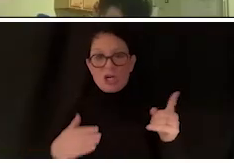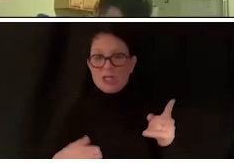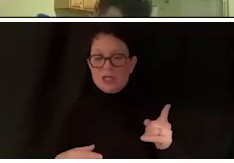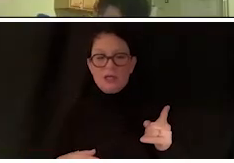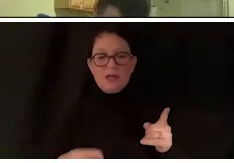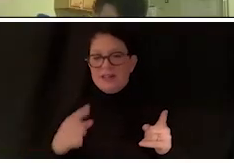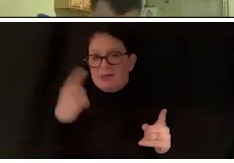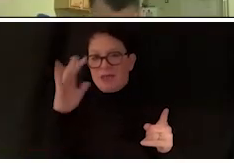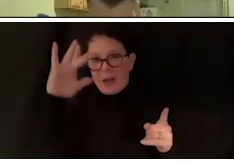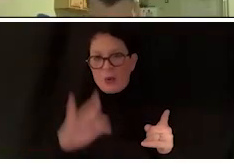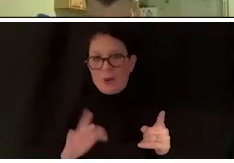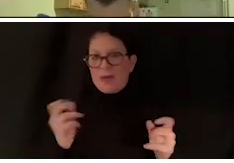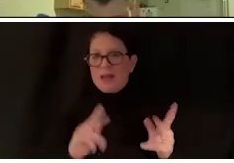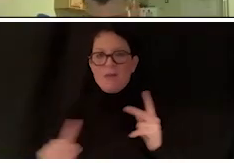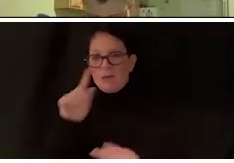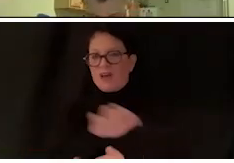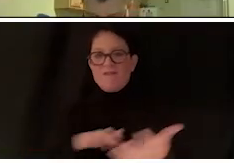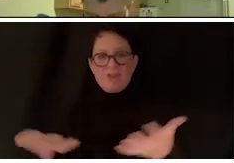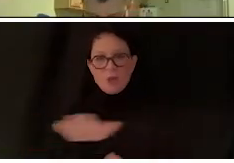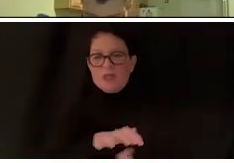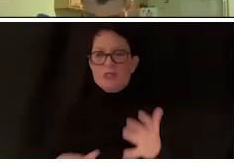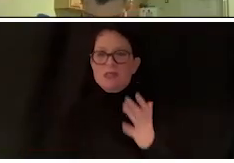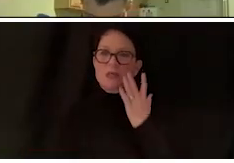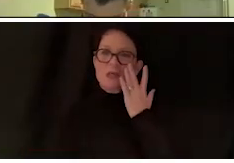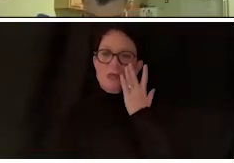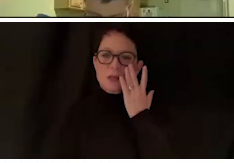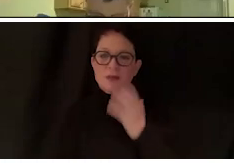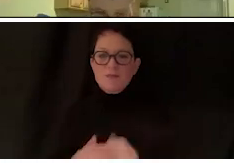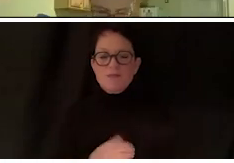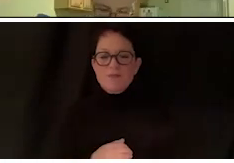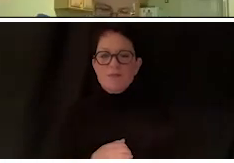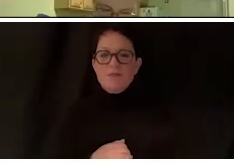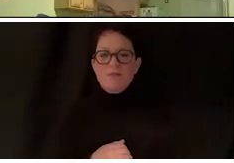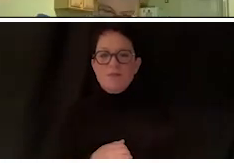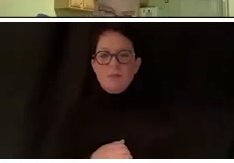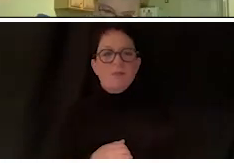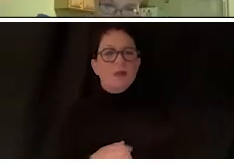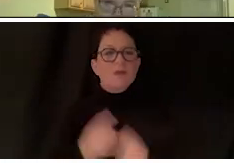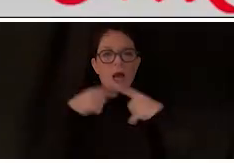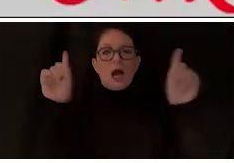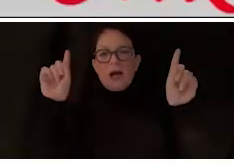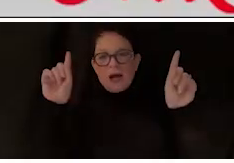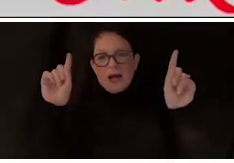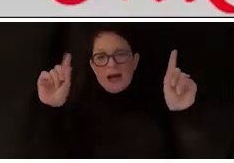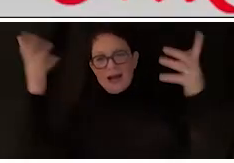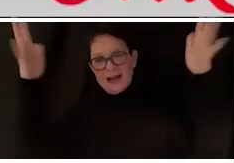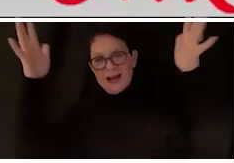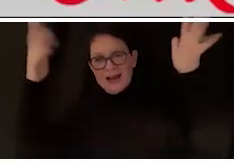screen. just a confusion. A lot of people have that. Oh, Get okay. confused about that. Just stop that one, Michael, and find it. Look at your when it shows you the things.